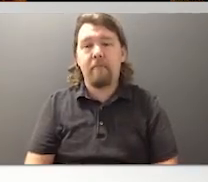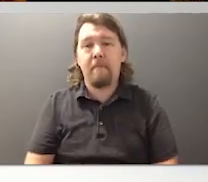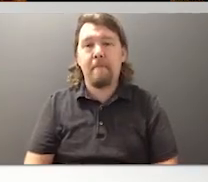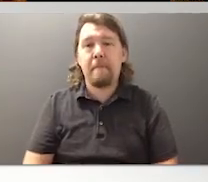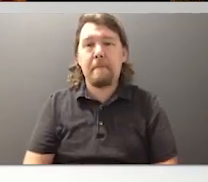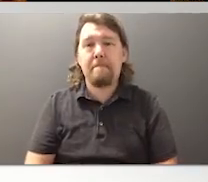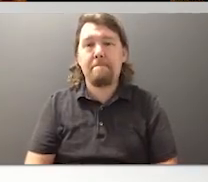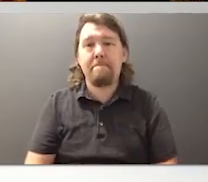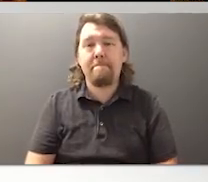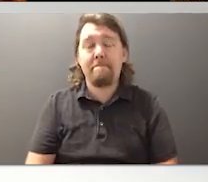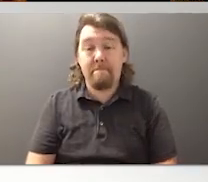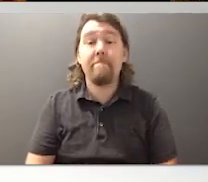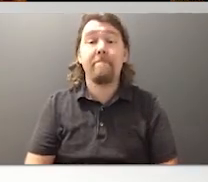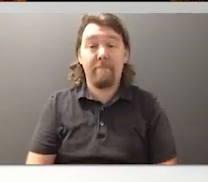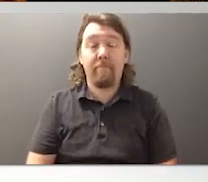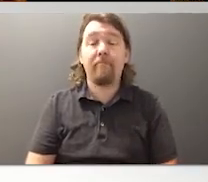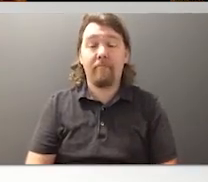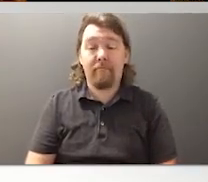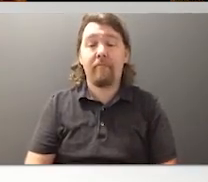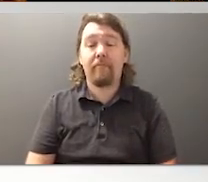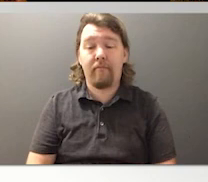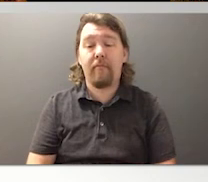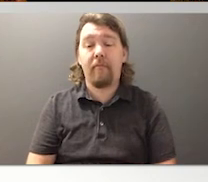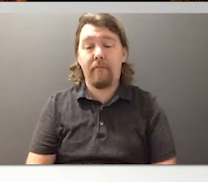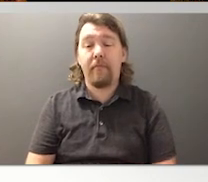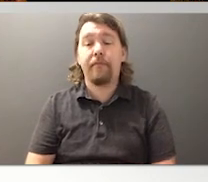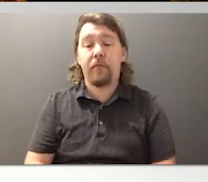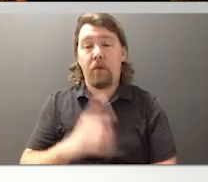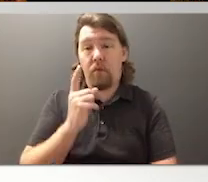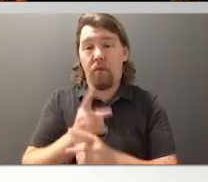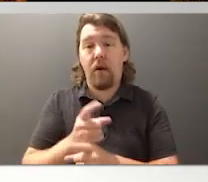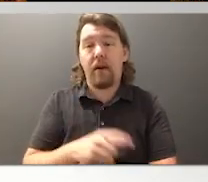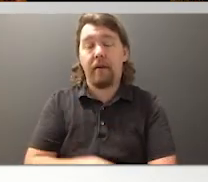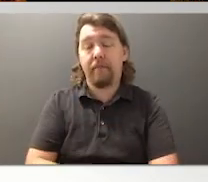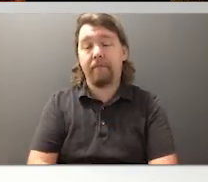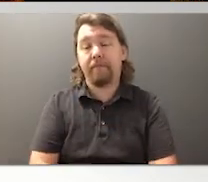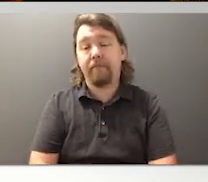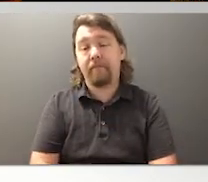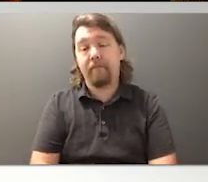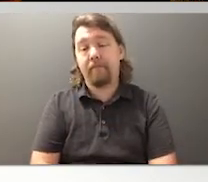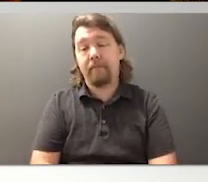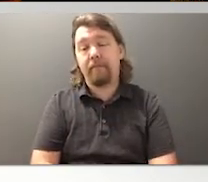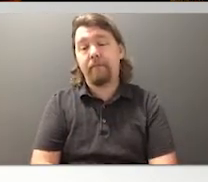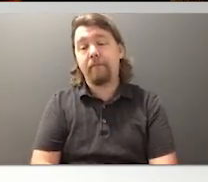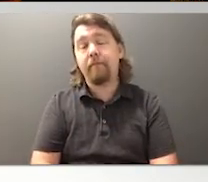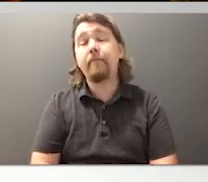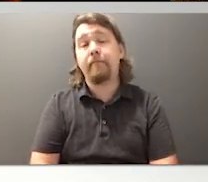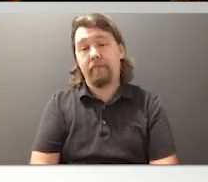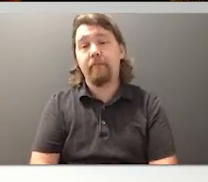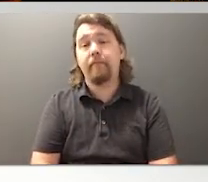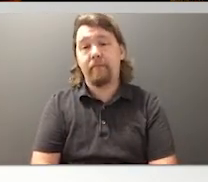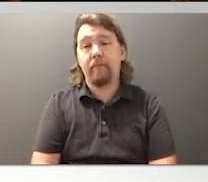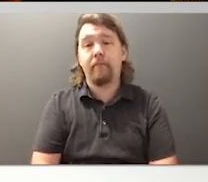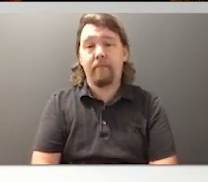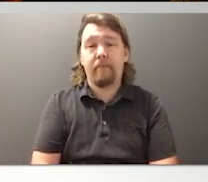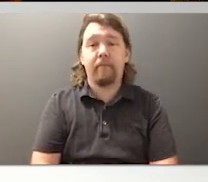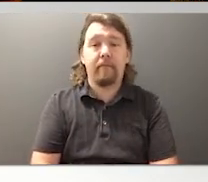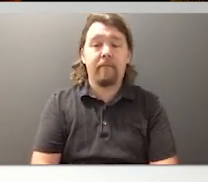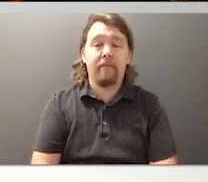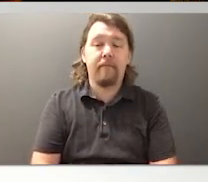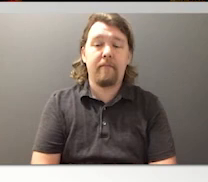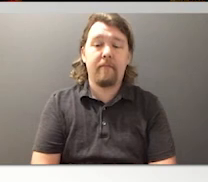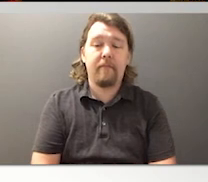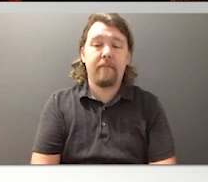process. And we go into the reimbursement. Had to pay out of pocket for Right? items